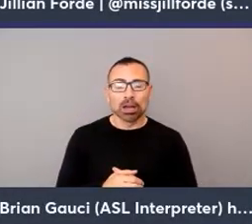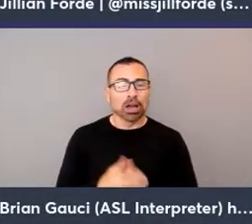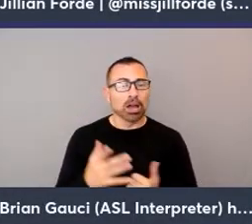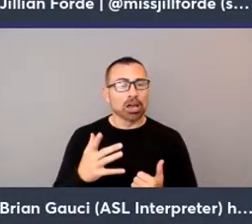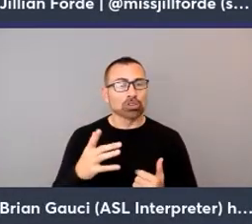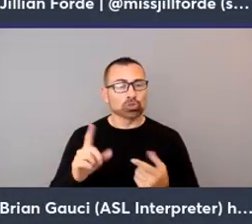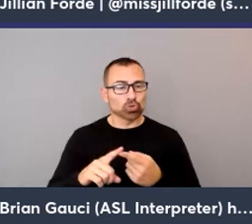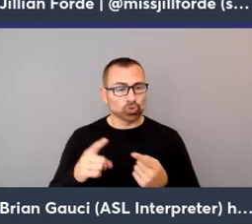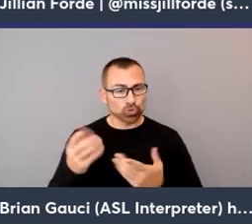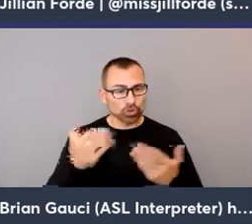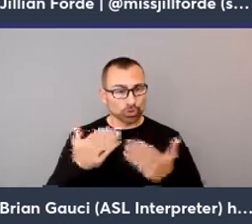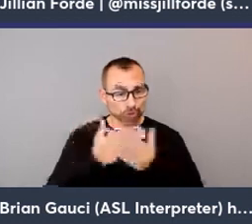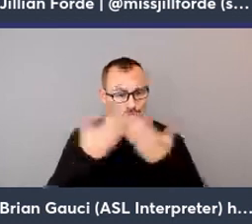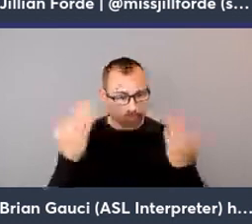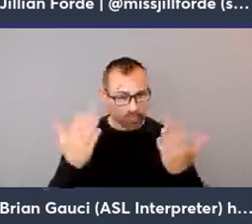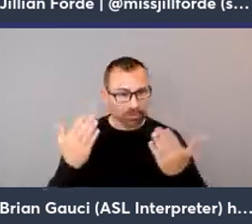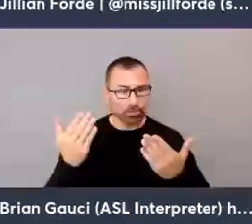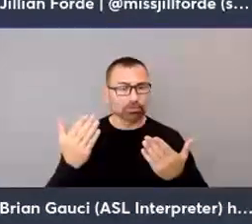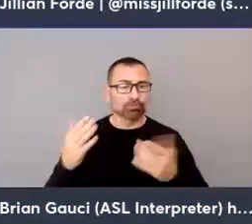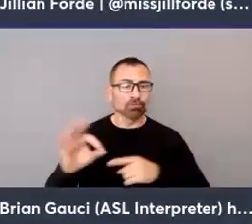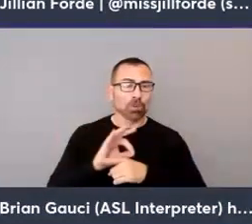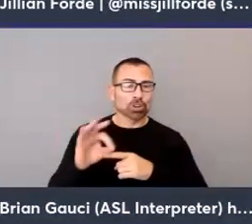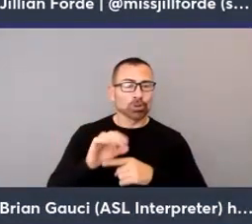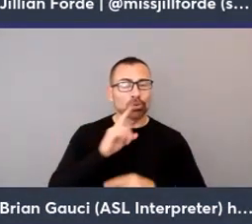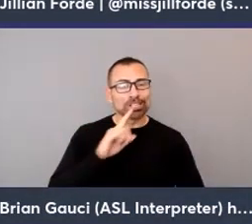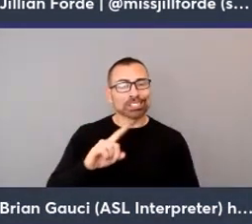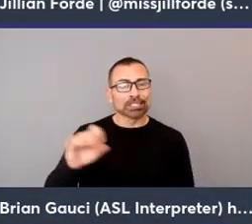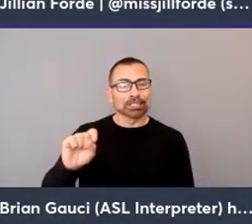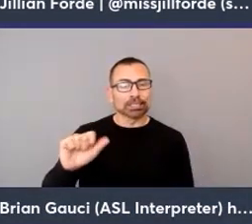which is a SAM resource.